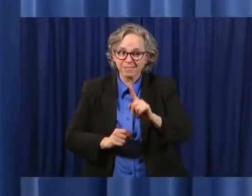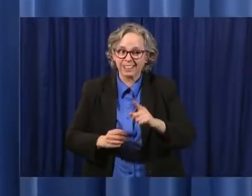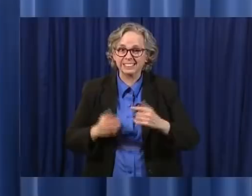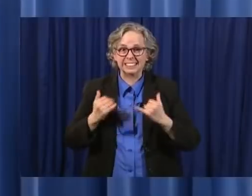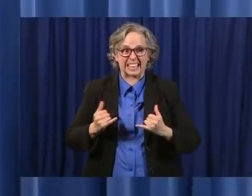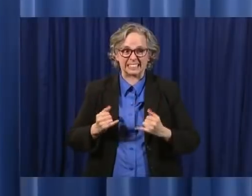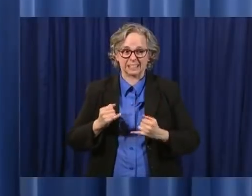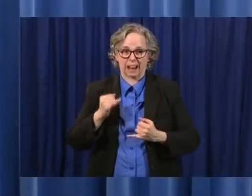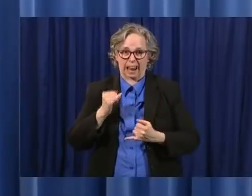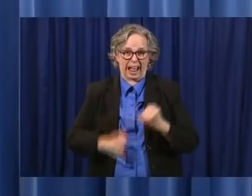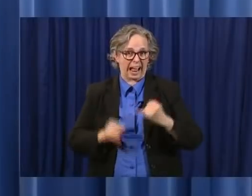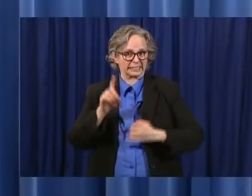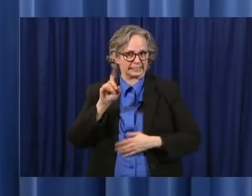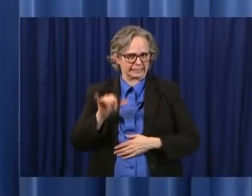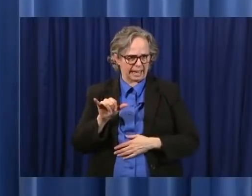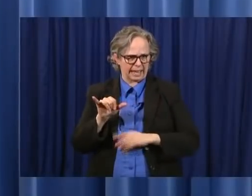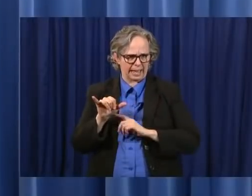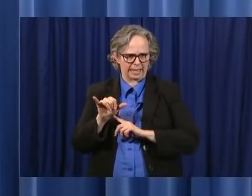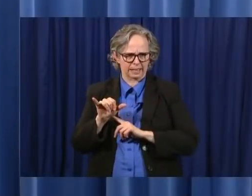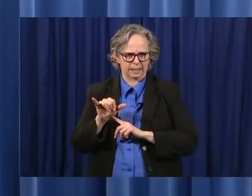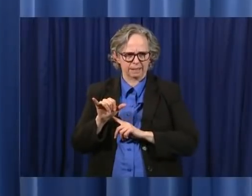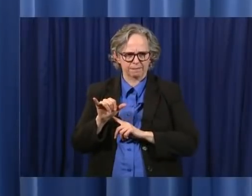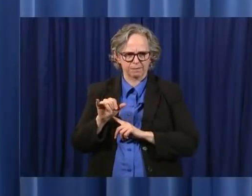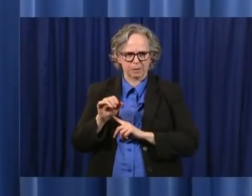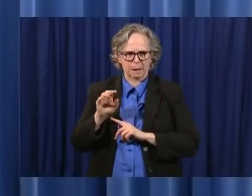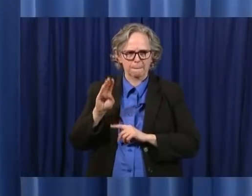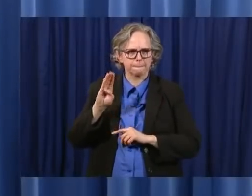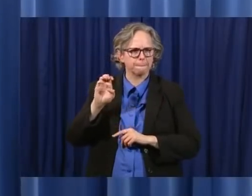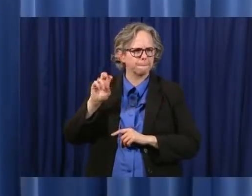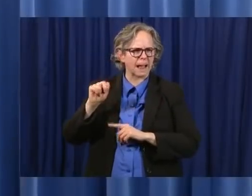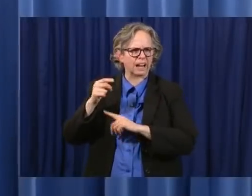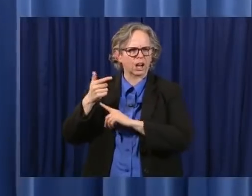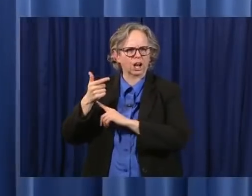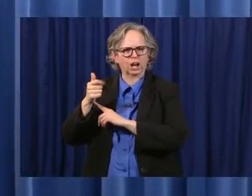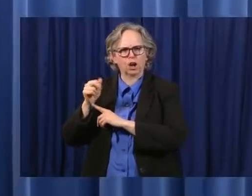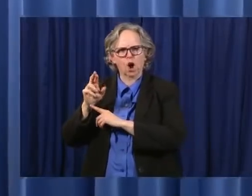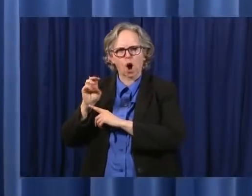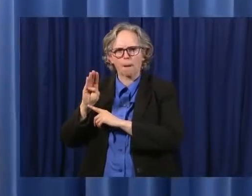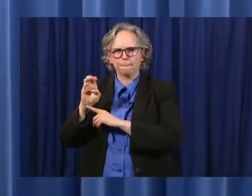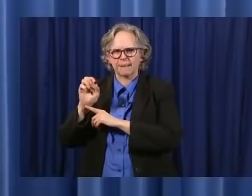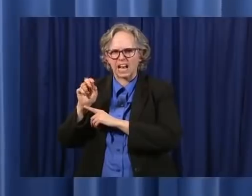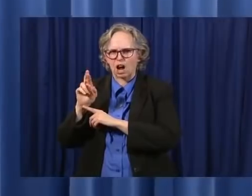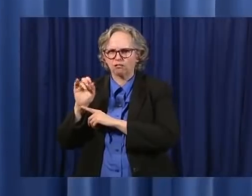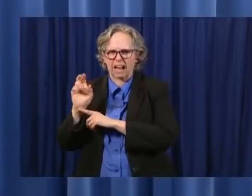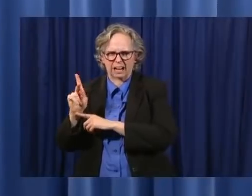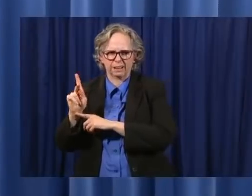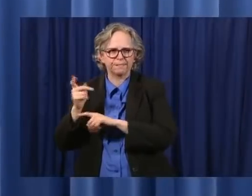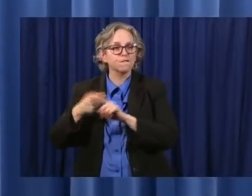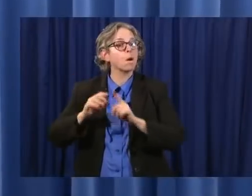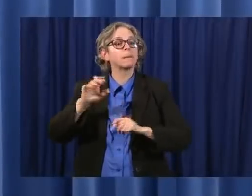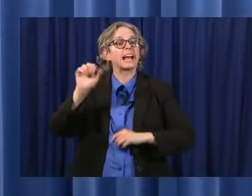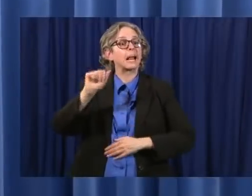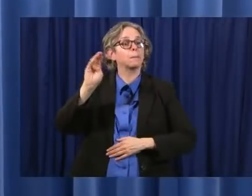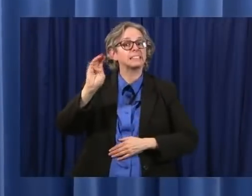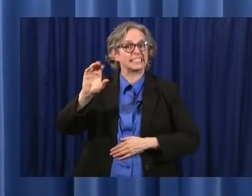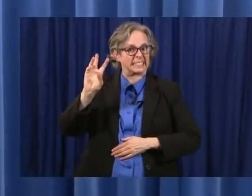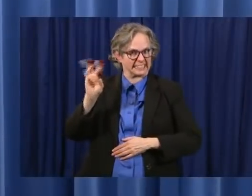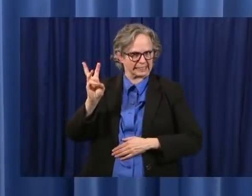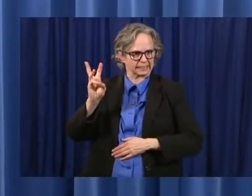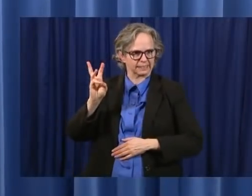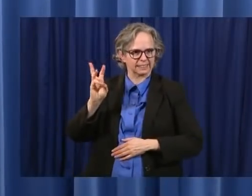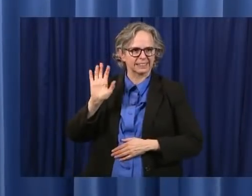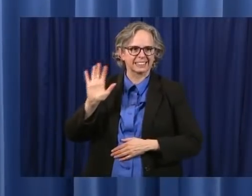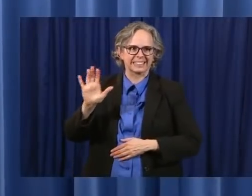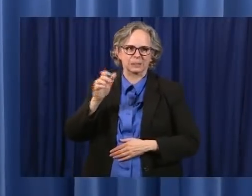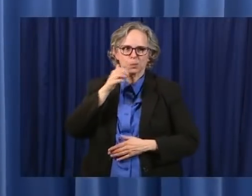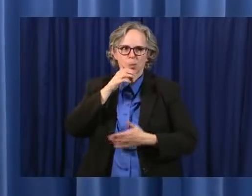have Ben Garberick from ABC6 with us. And so Ben and his wife are moving back to Chicago,